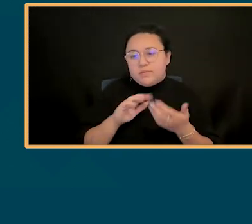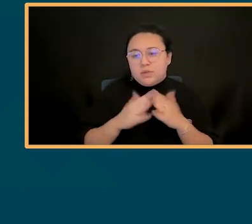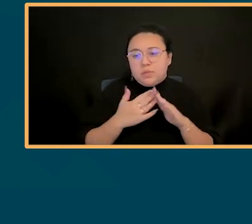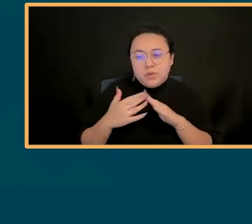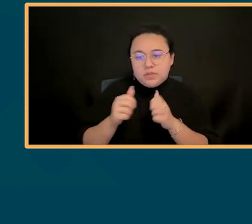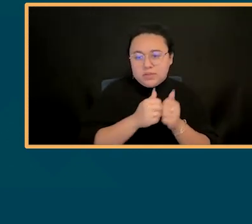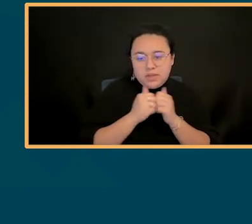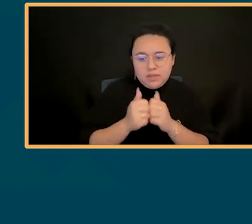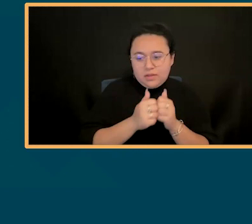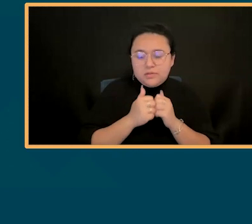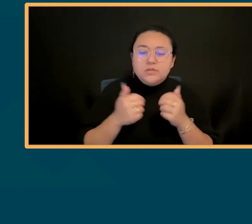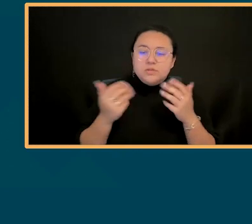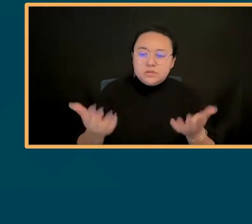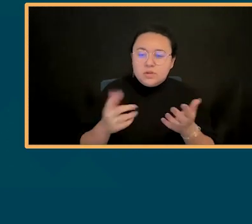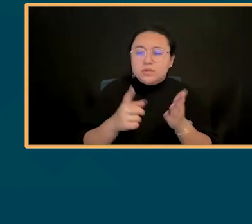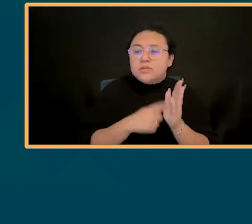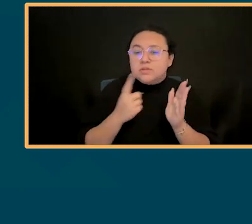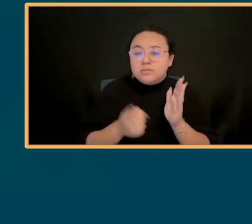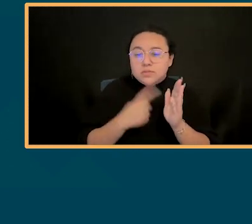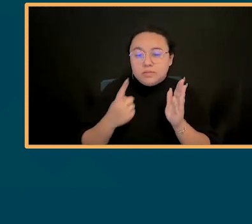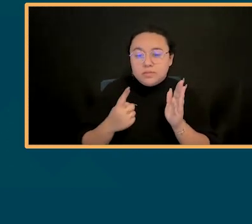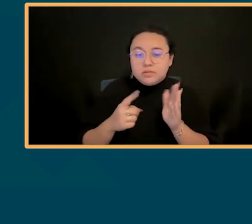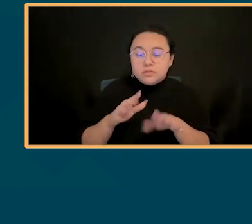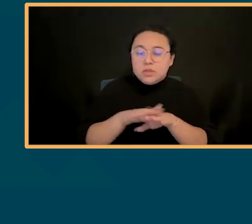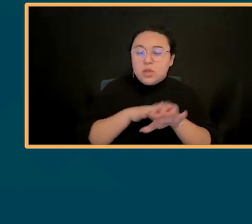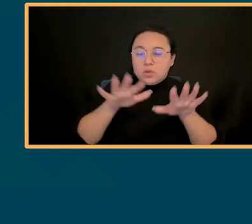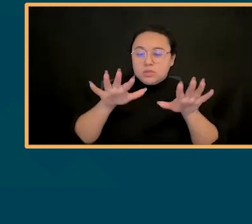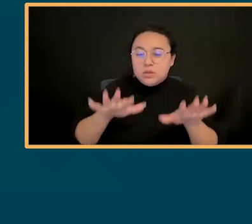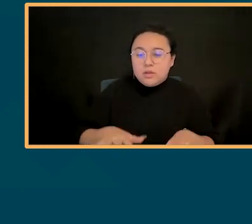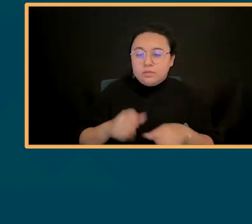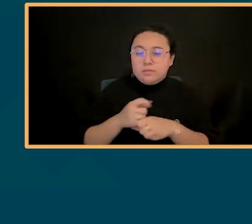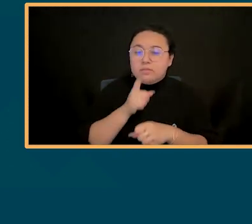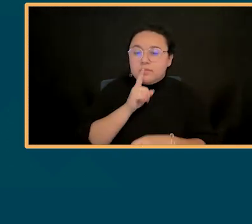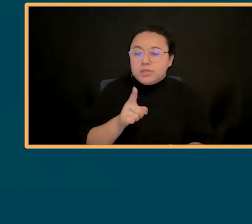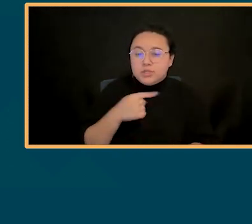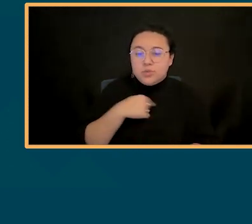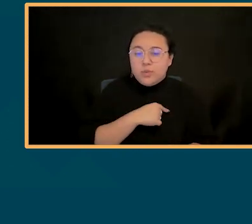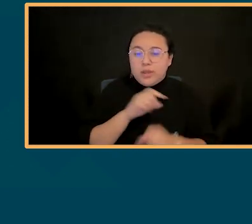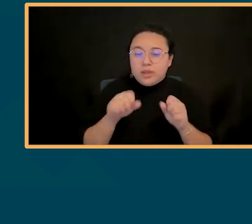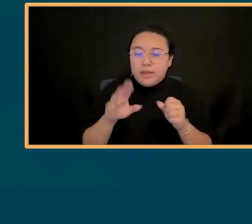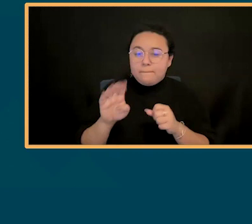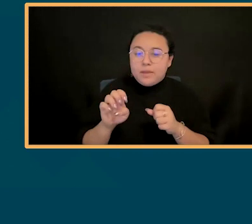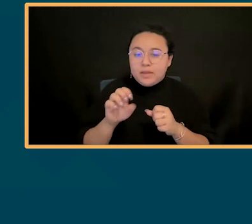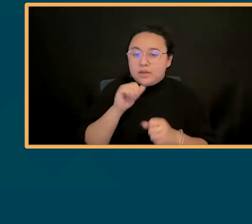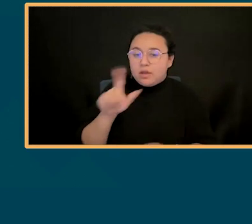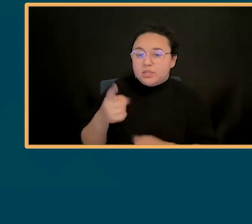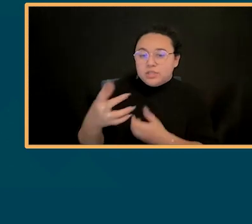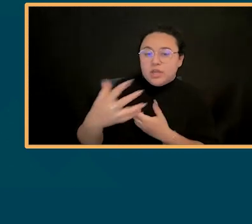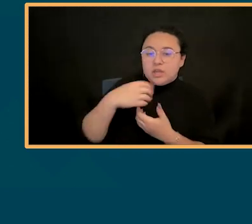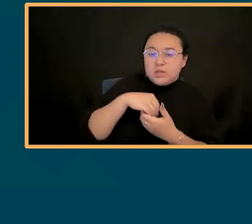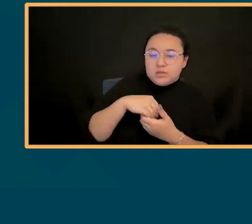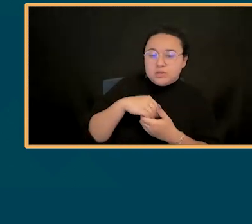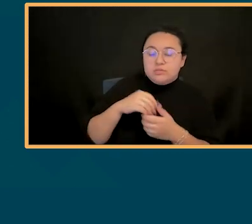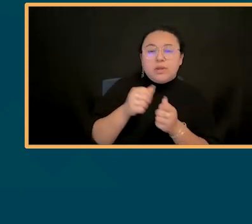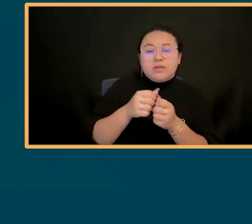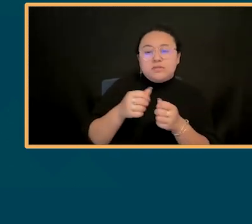together. And so sometimes slow down in order to make sure that we can be not just inclusive, but